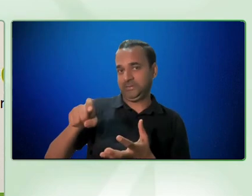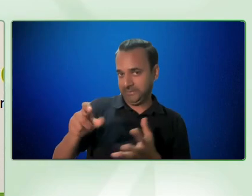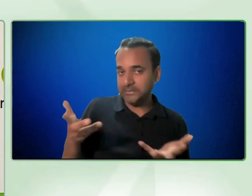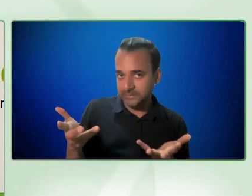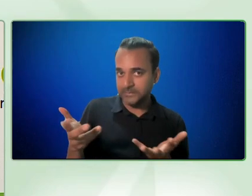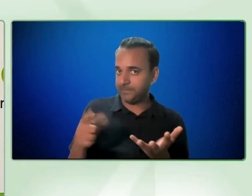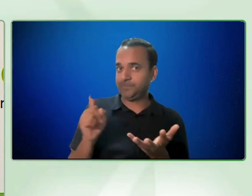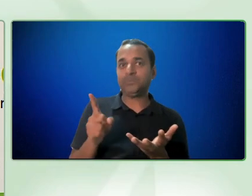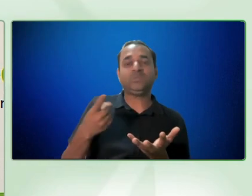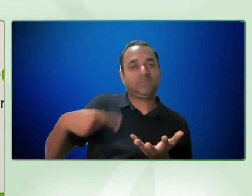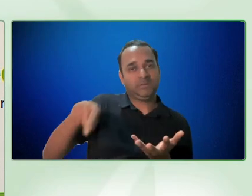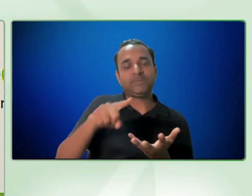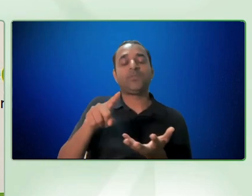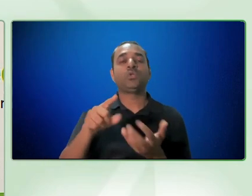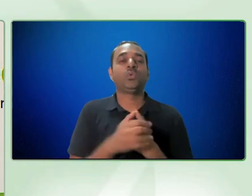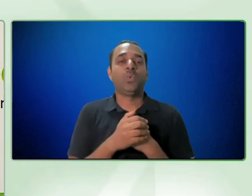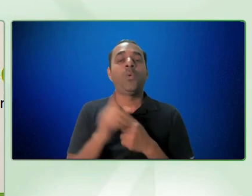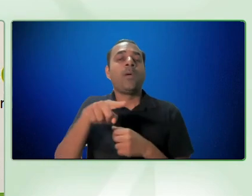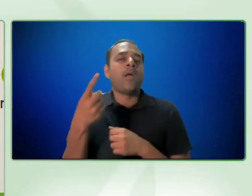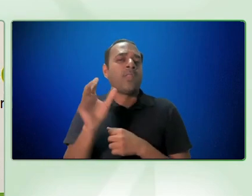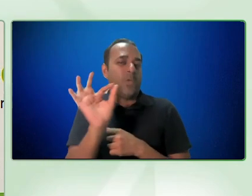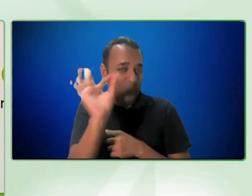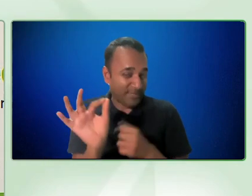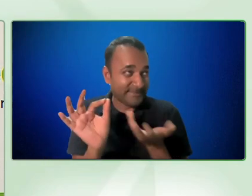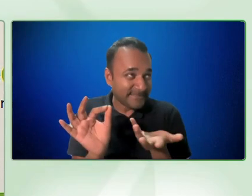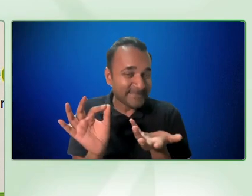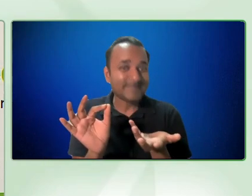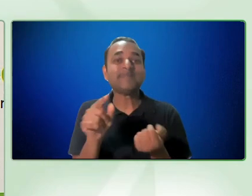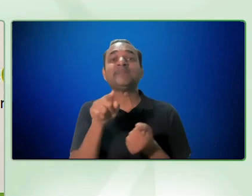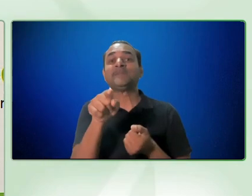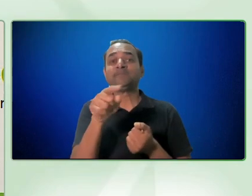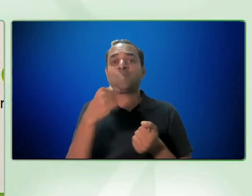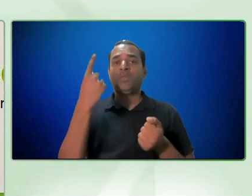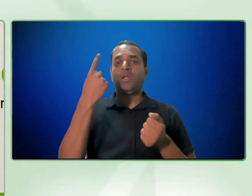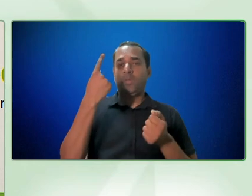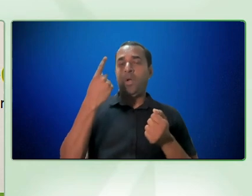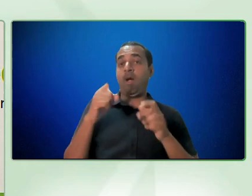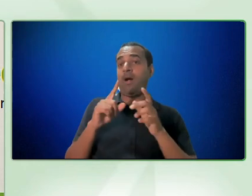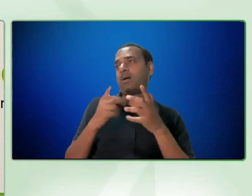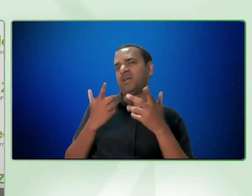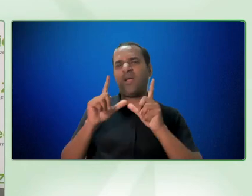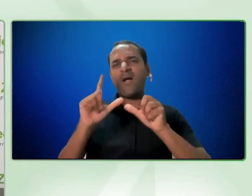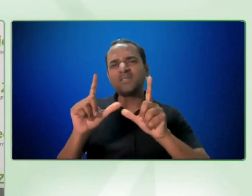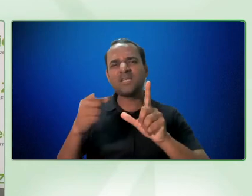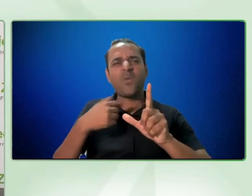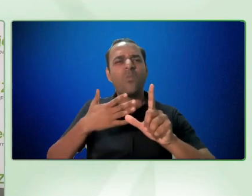more customers to access their products. You know, at the moment, they're locked out, which is not very nice. Yeah.